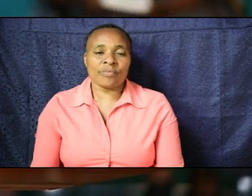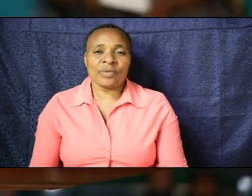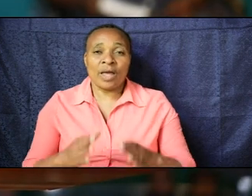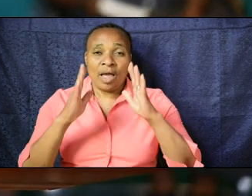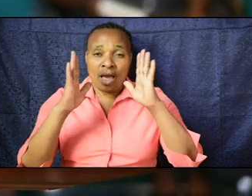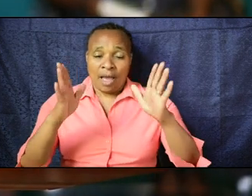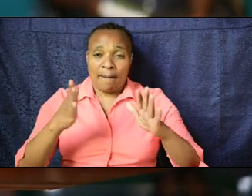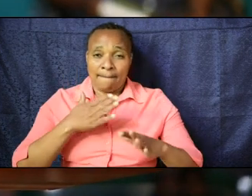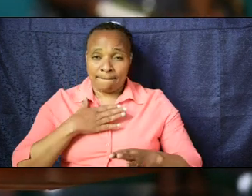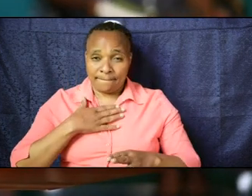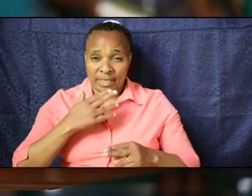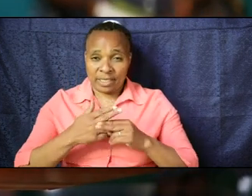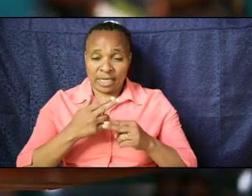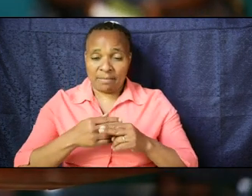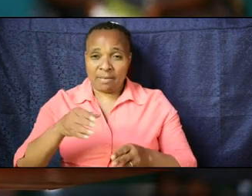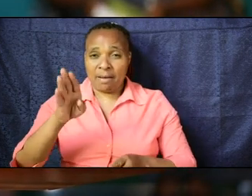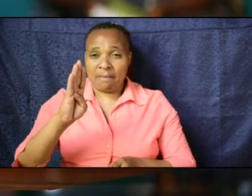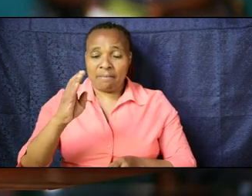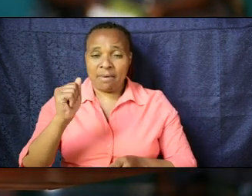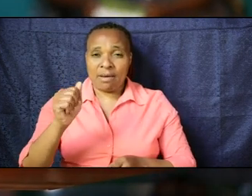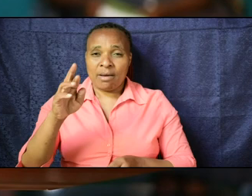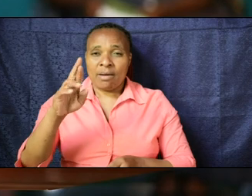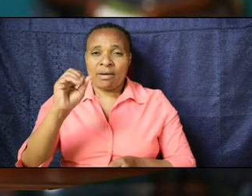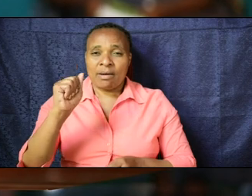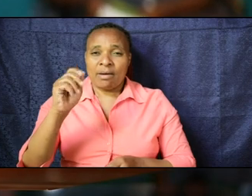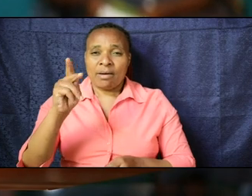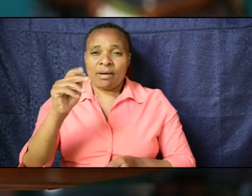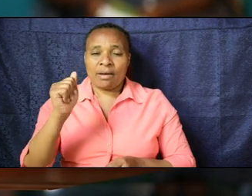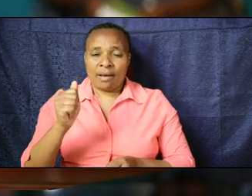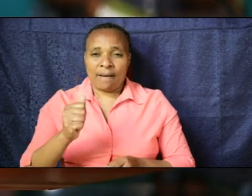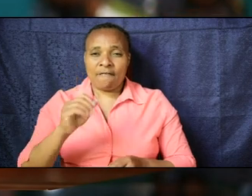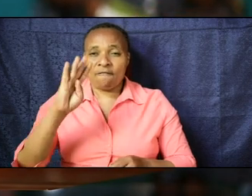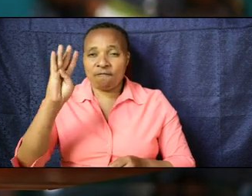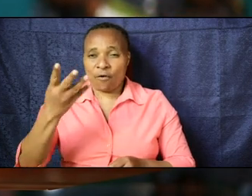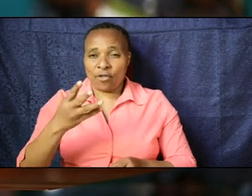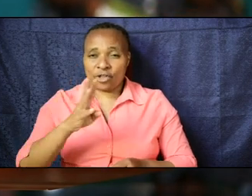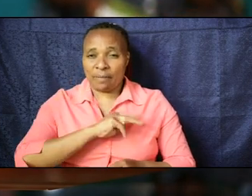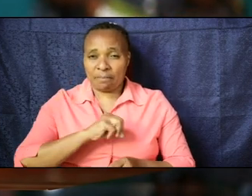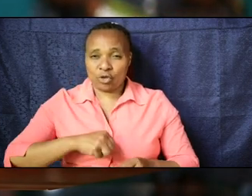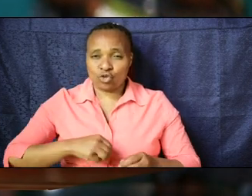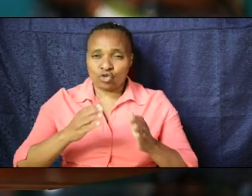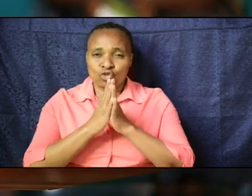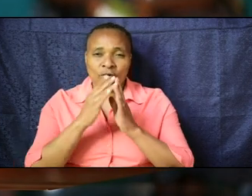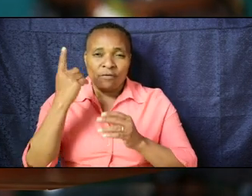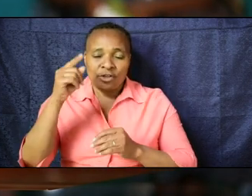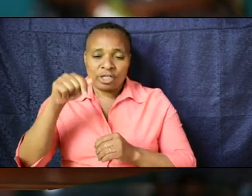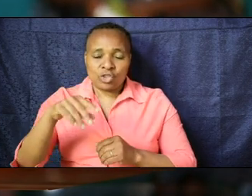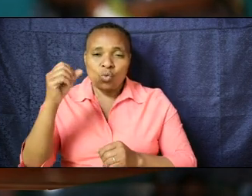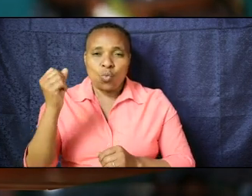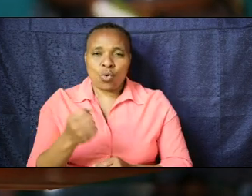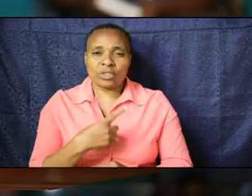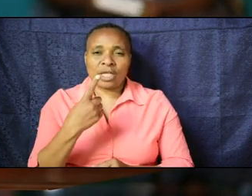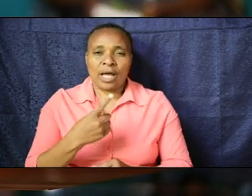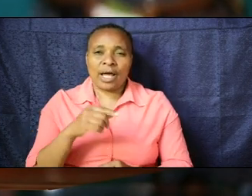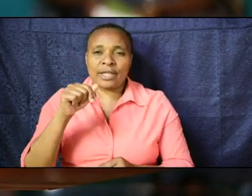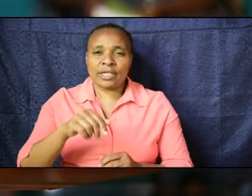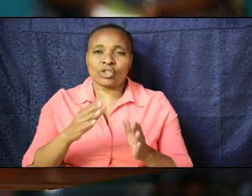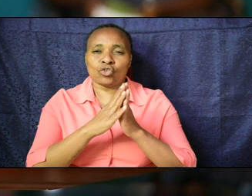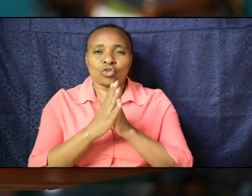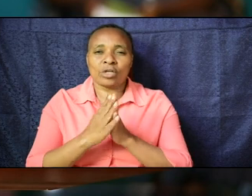Hi, my name is Baraka, and I'll be taking us through the fourth mission story for this quarter. This